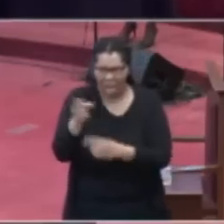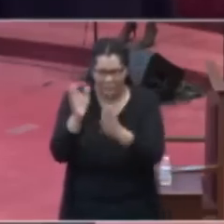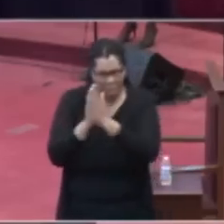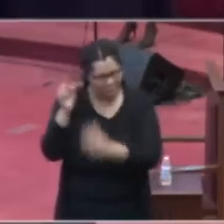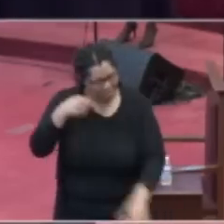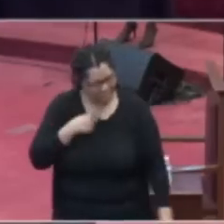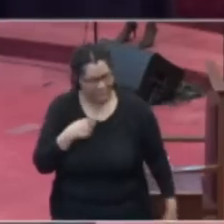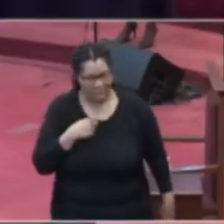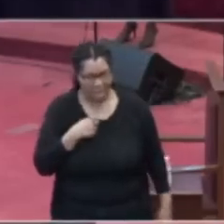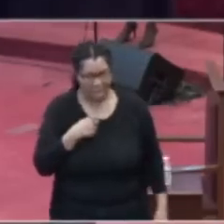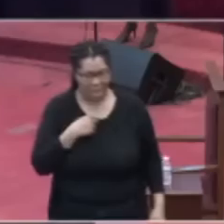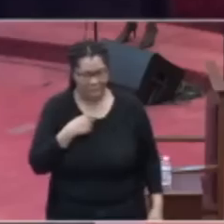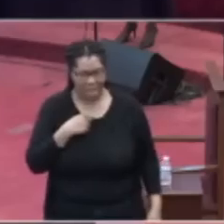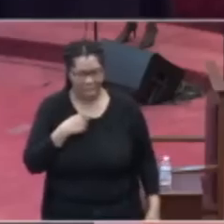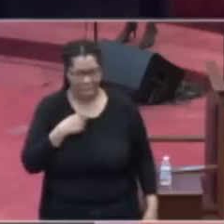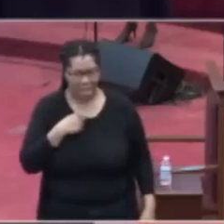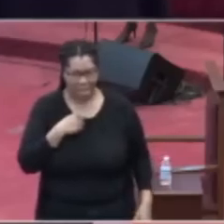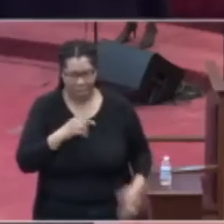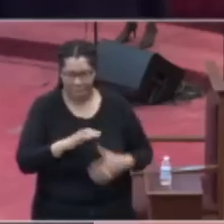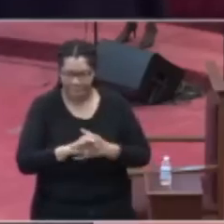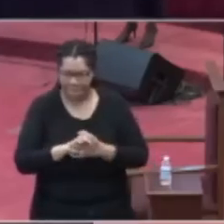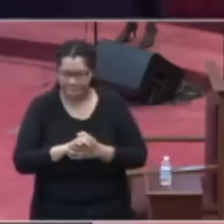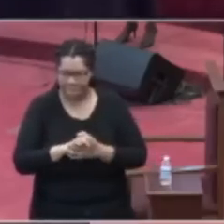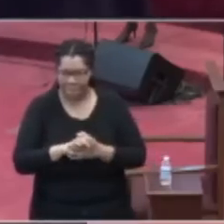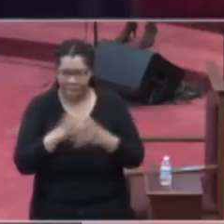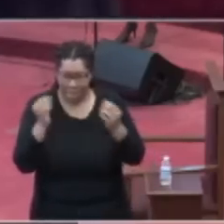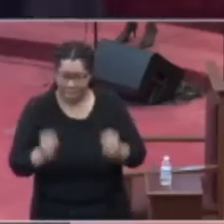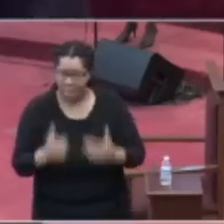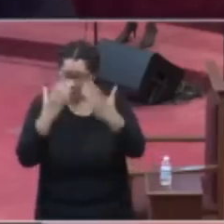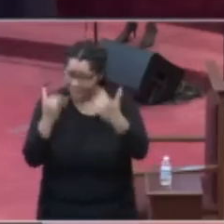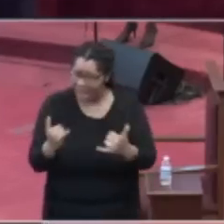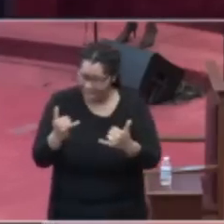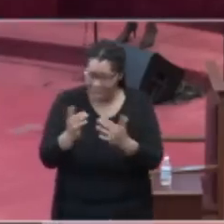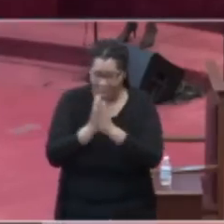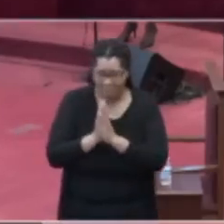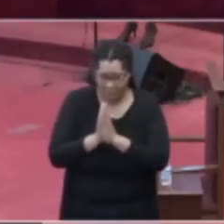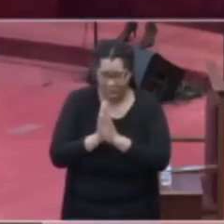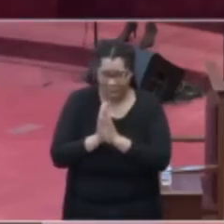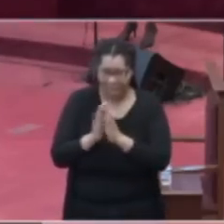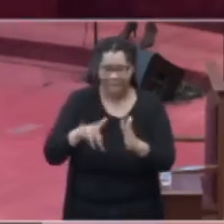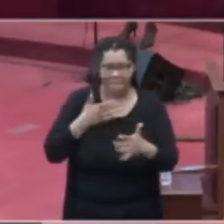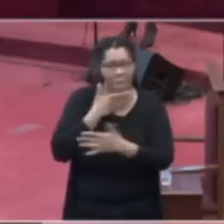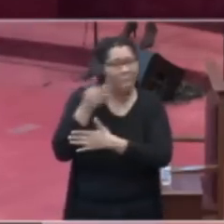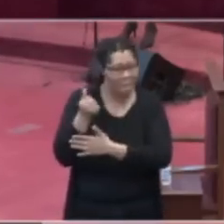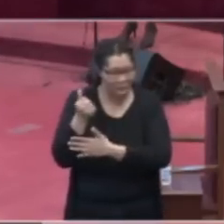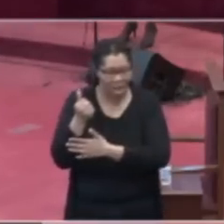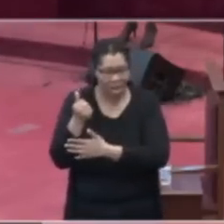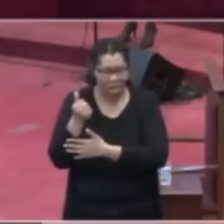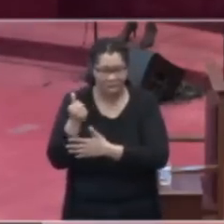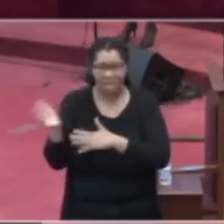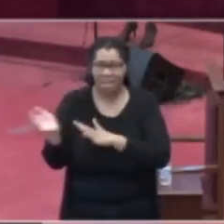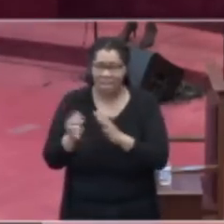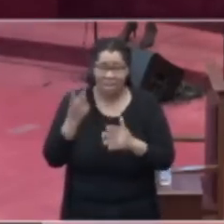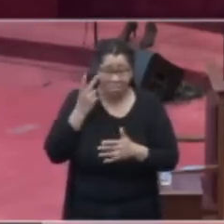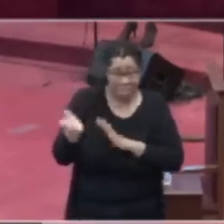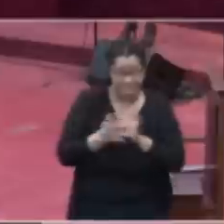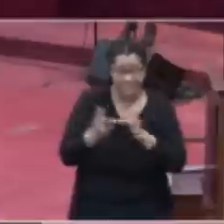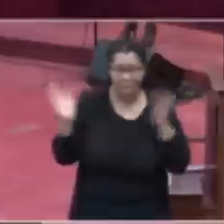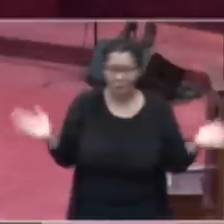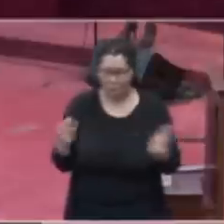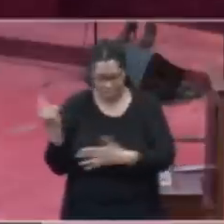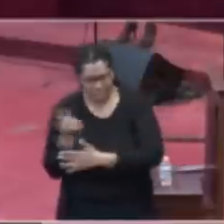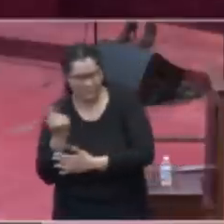me, but now that you prayed, I'm feeling a whole lot better. I've watched him encourage